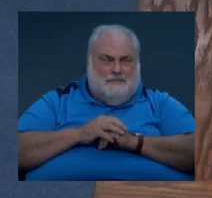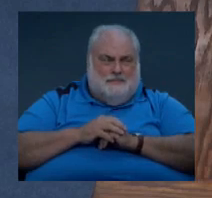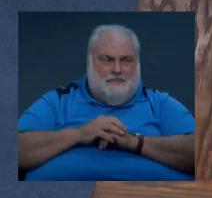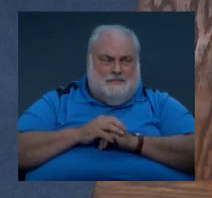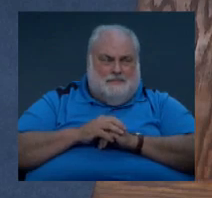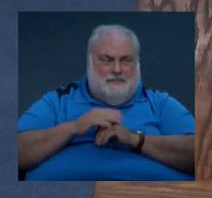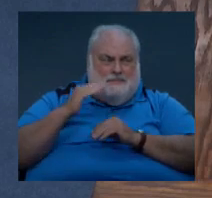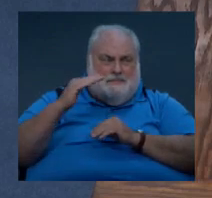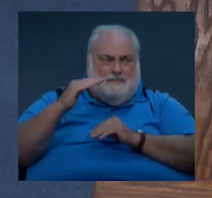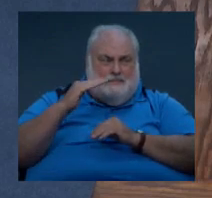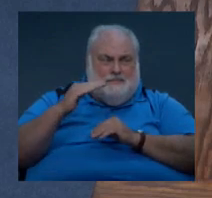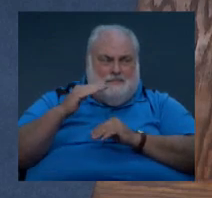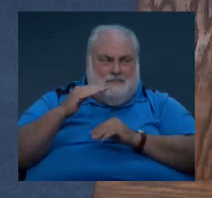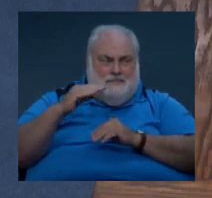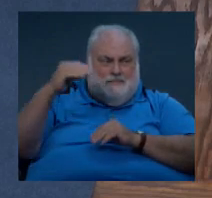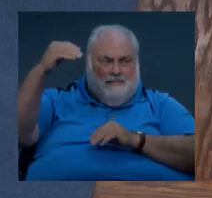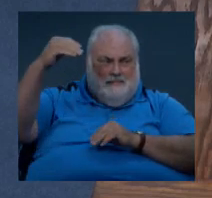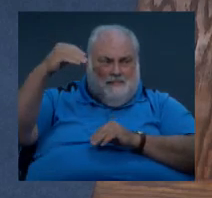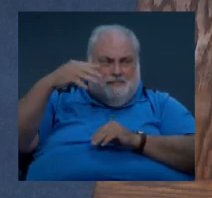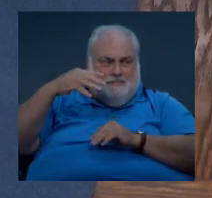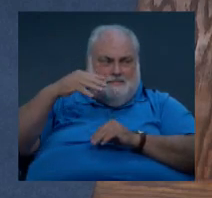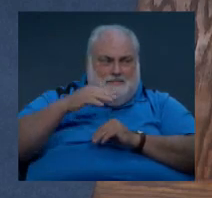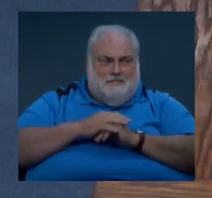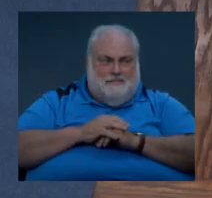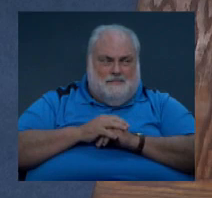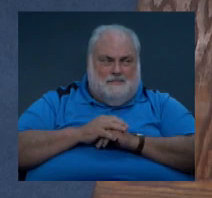little thing to put over your head to keep the sun from,